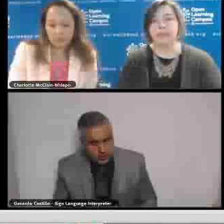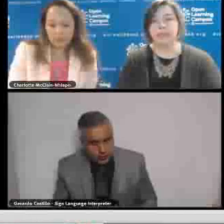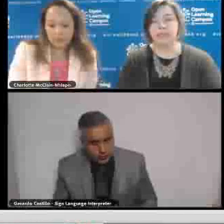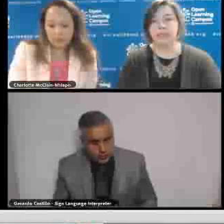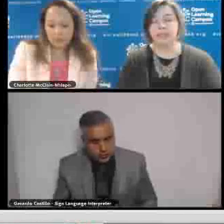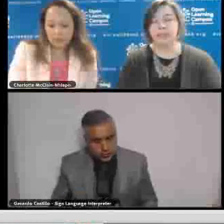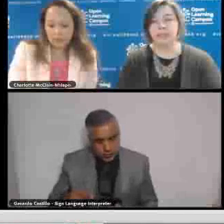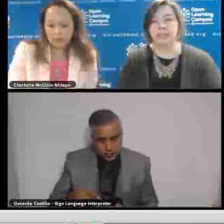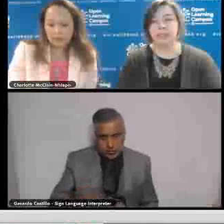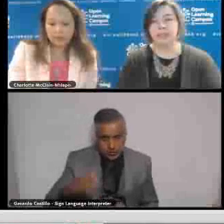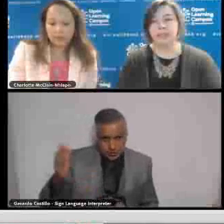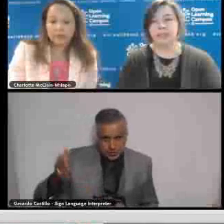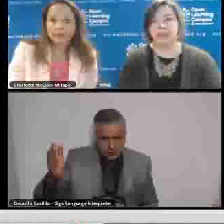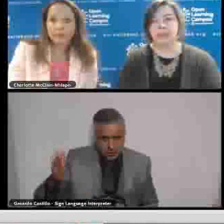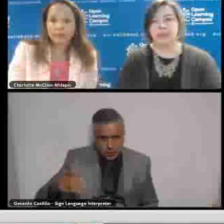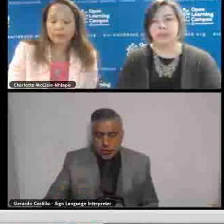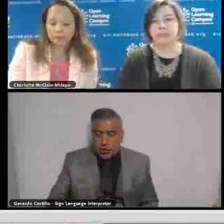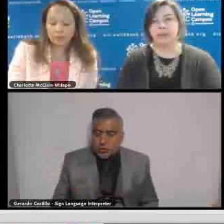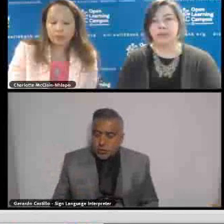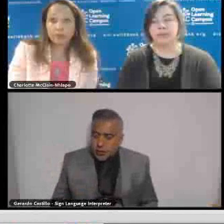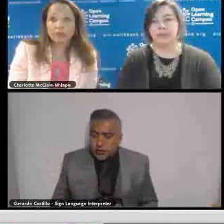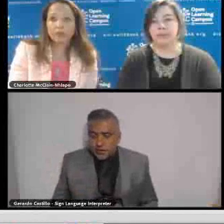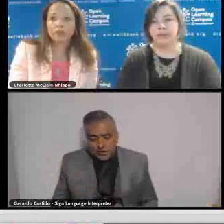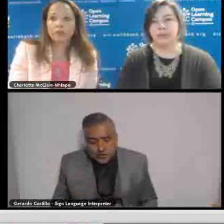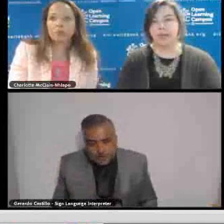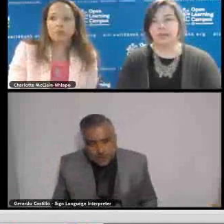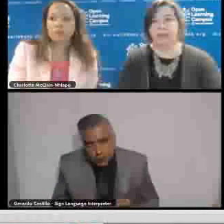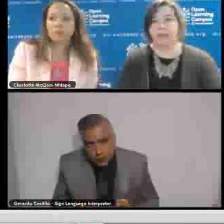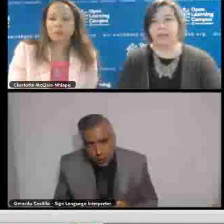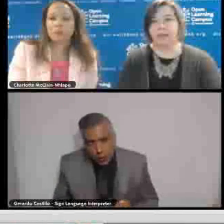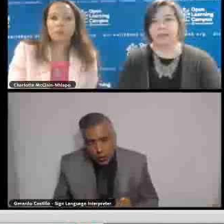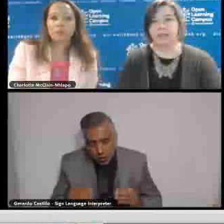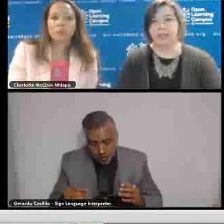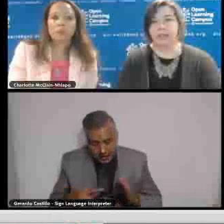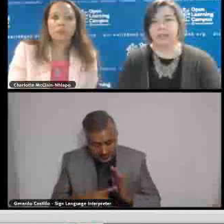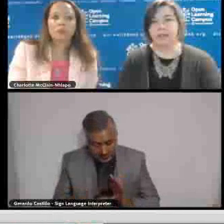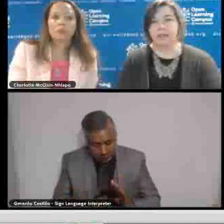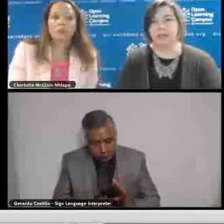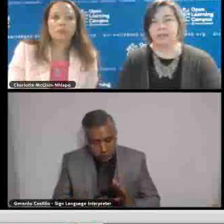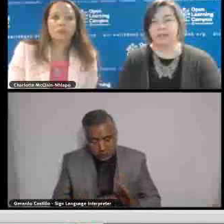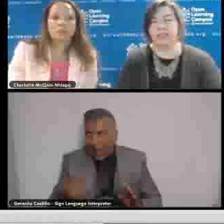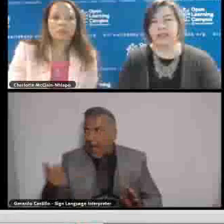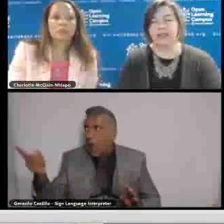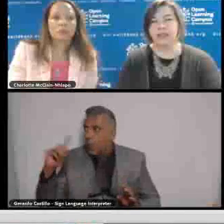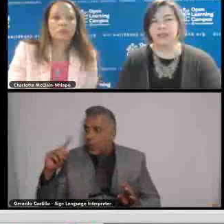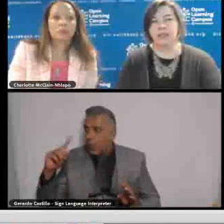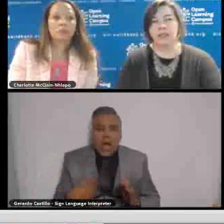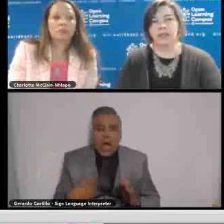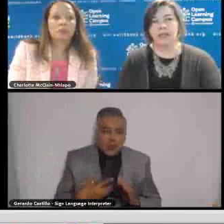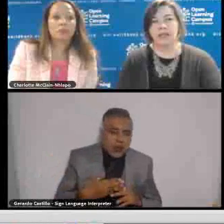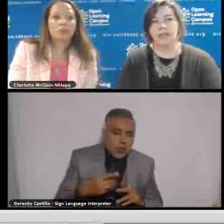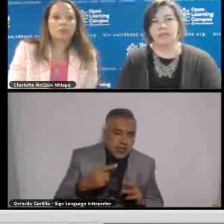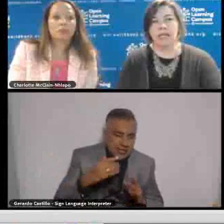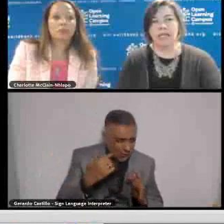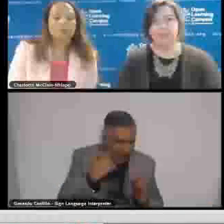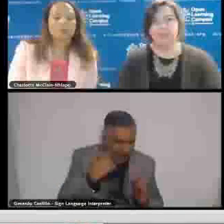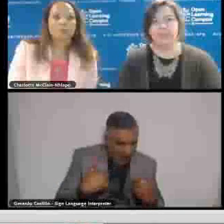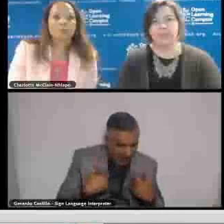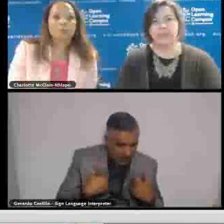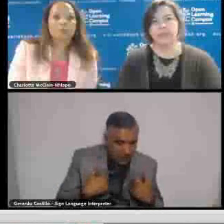presentation, but there's probably much more out there. Sharing those because I think many